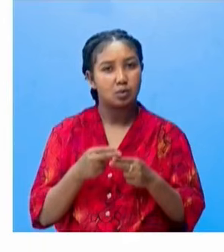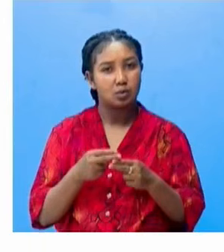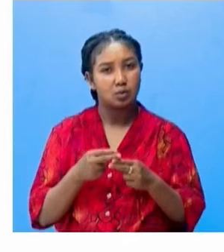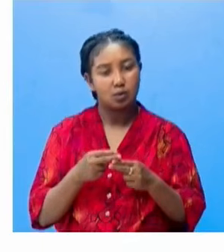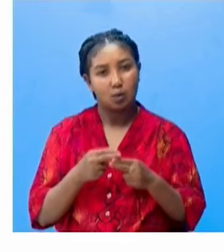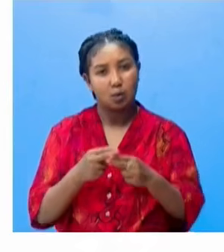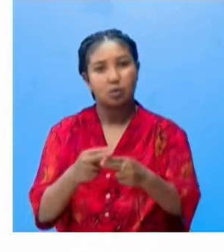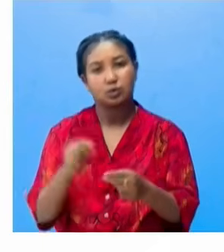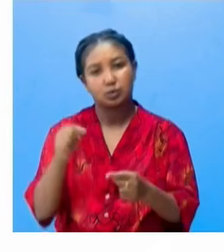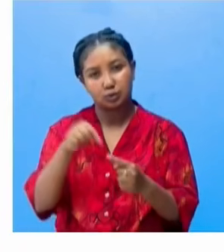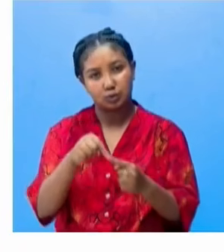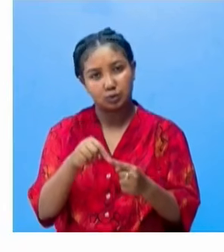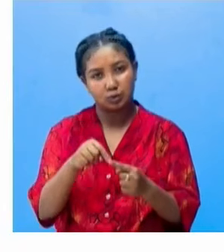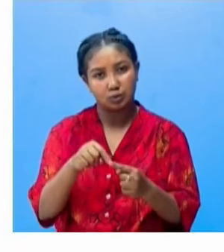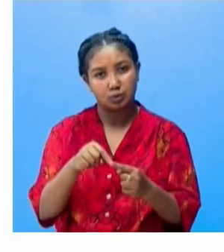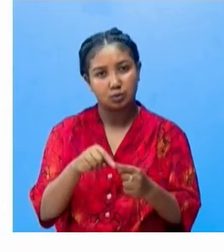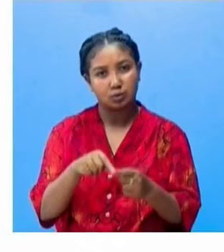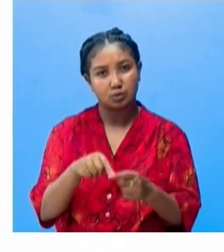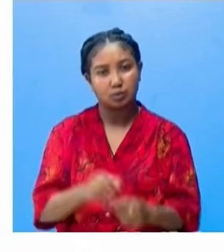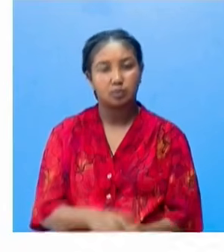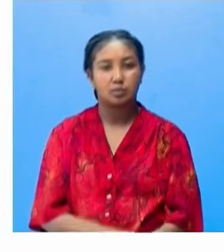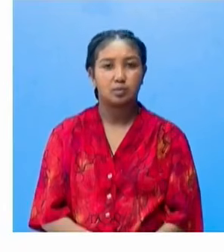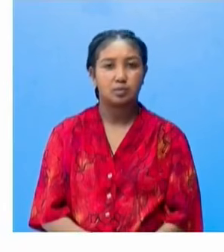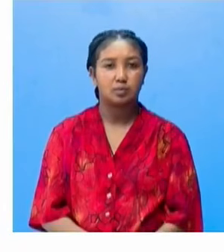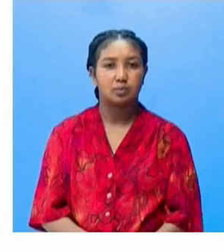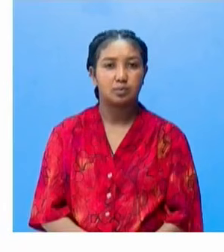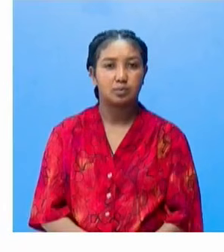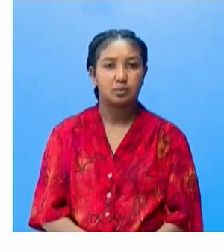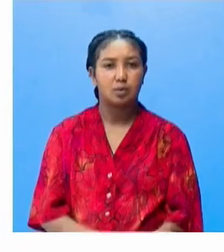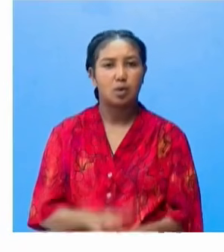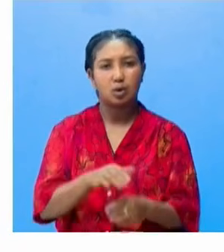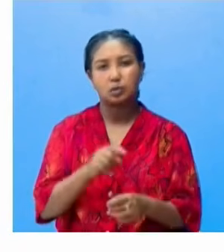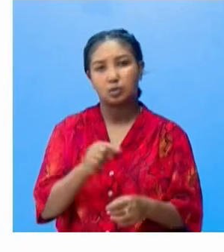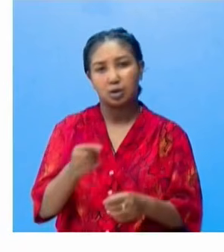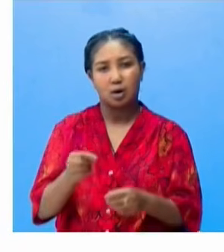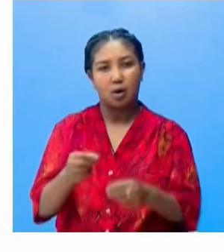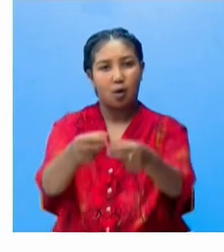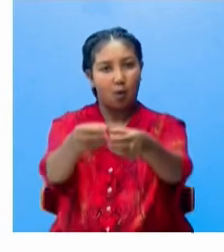called to the office.